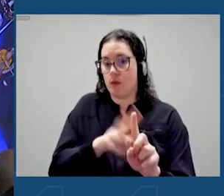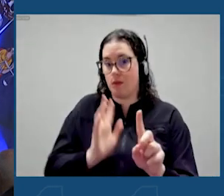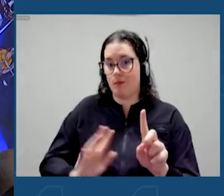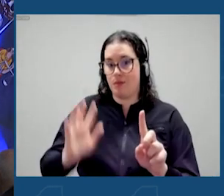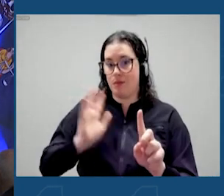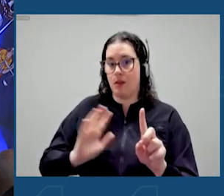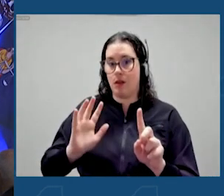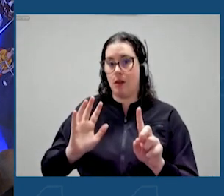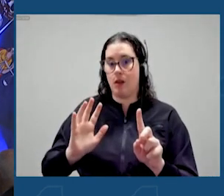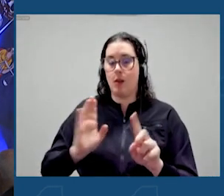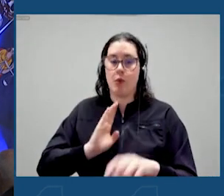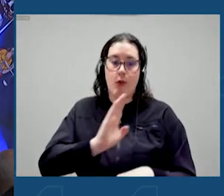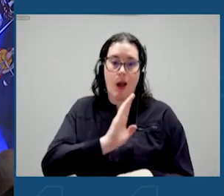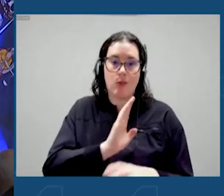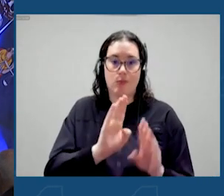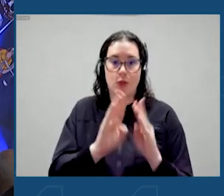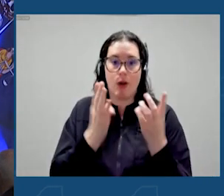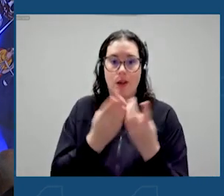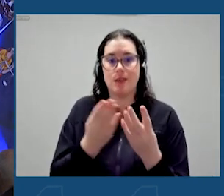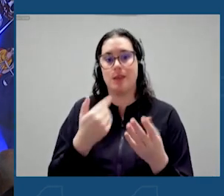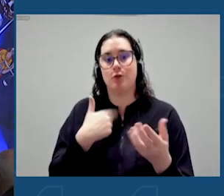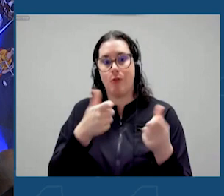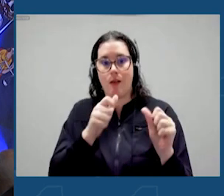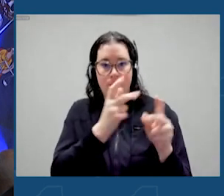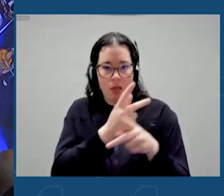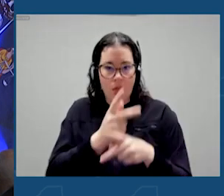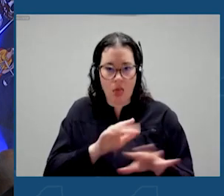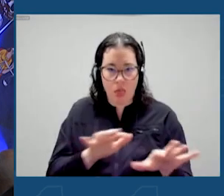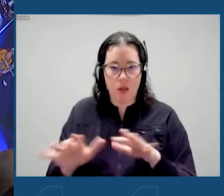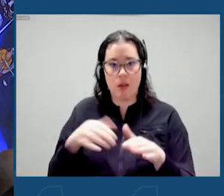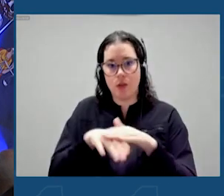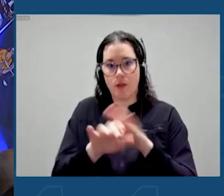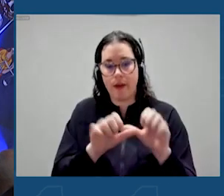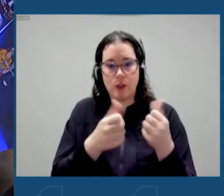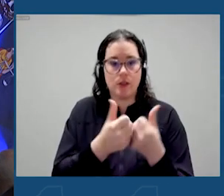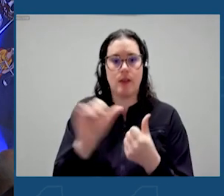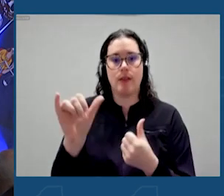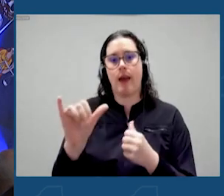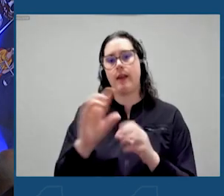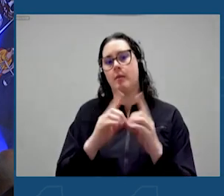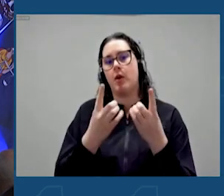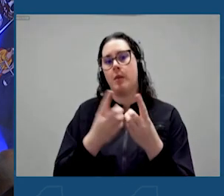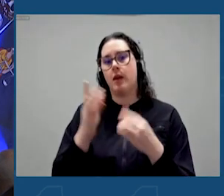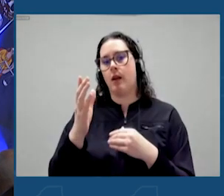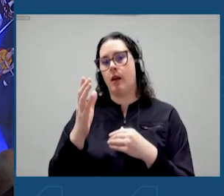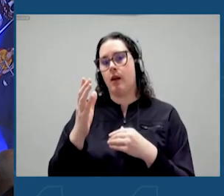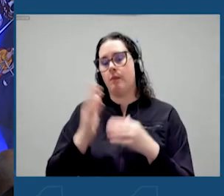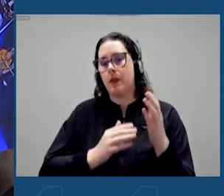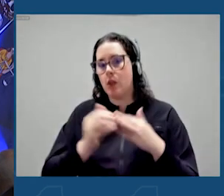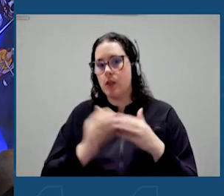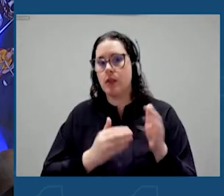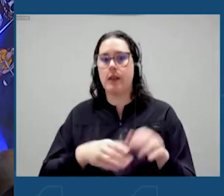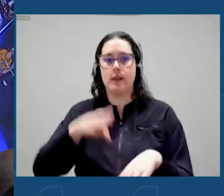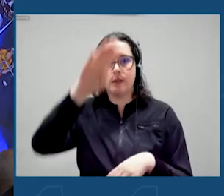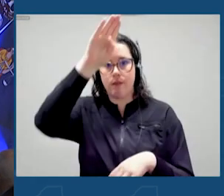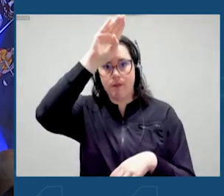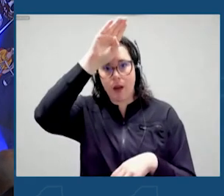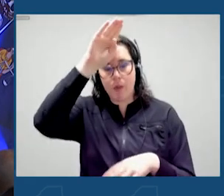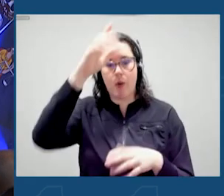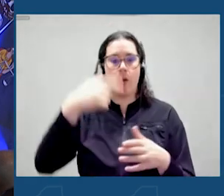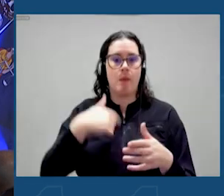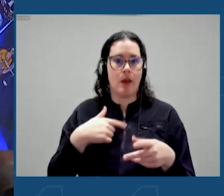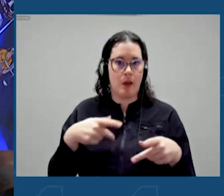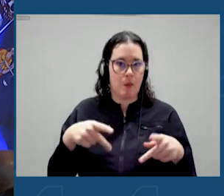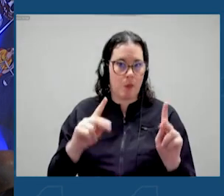bureaucracy over bureaucracy, going into our agencies like the Department of Buildings, the Fire Department, and permit for